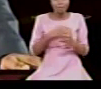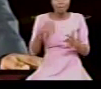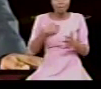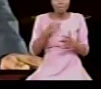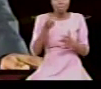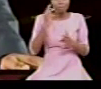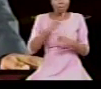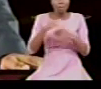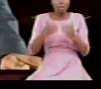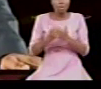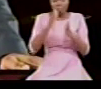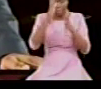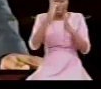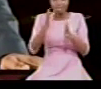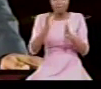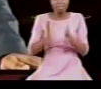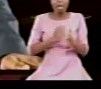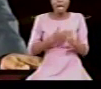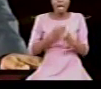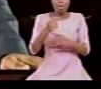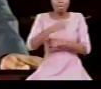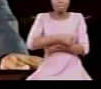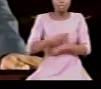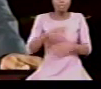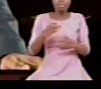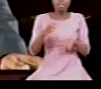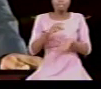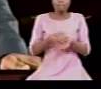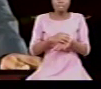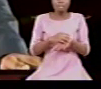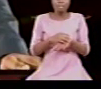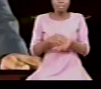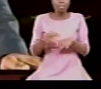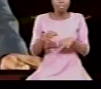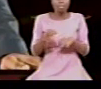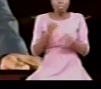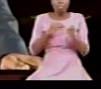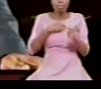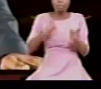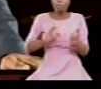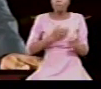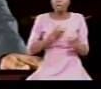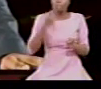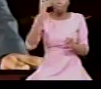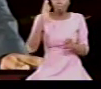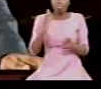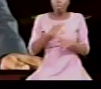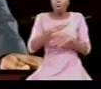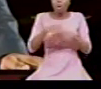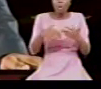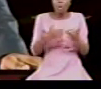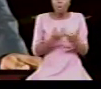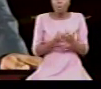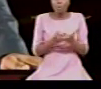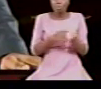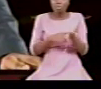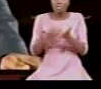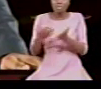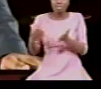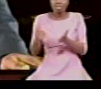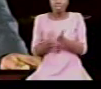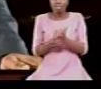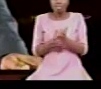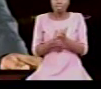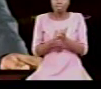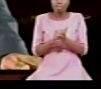on earth are also a shadow, and there's none abiding, O Lord, our God. All this store that we have prepared